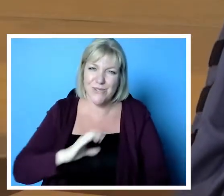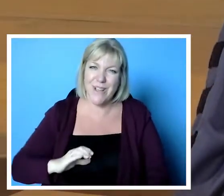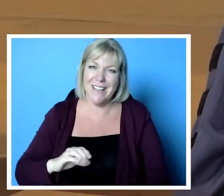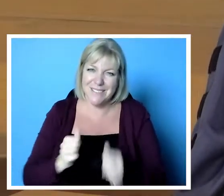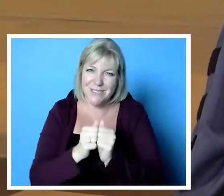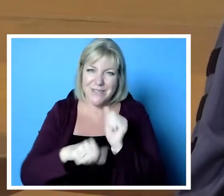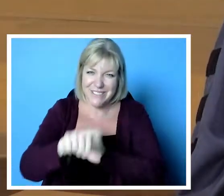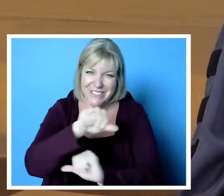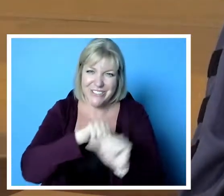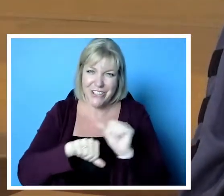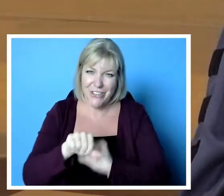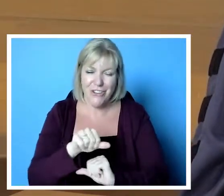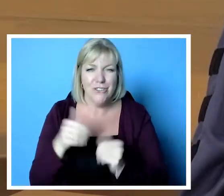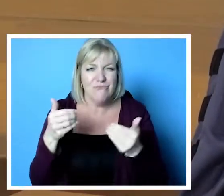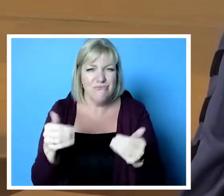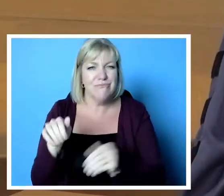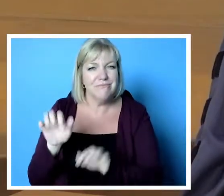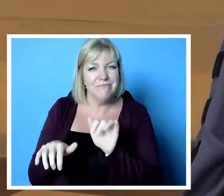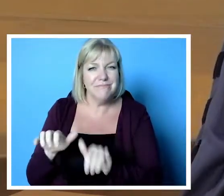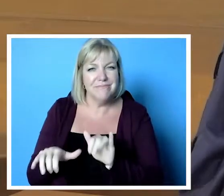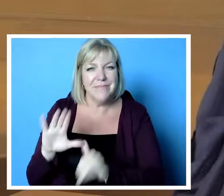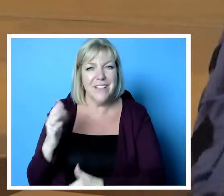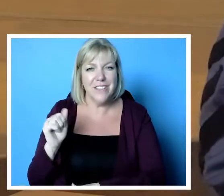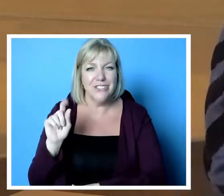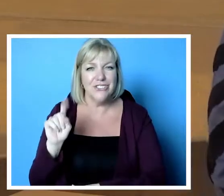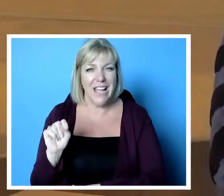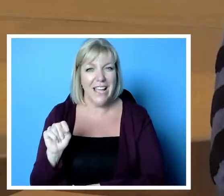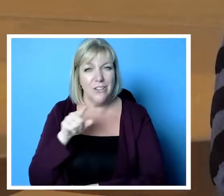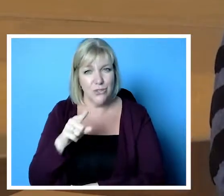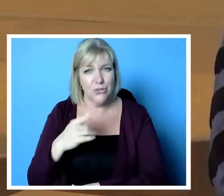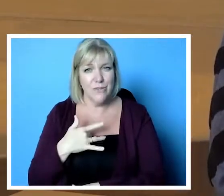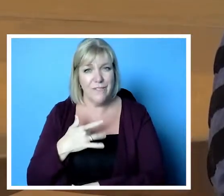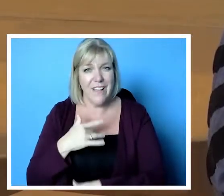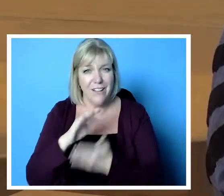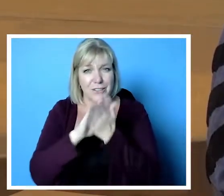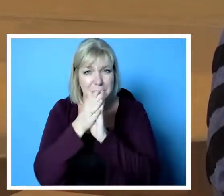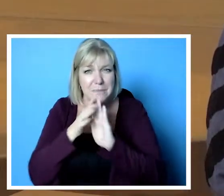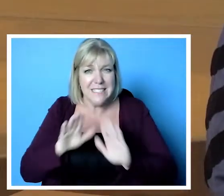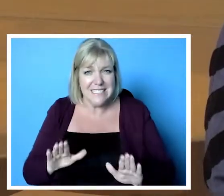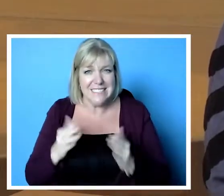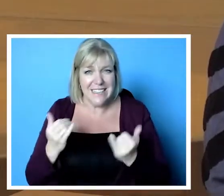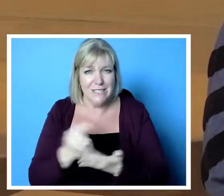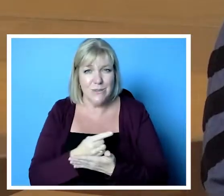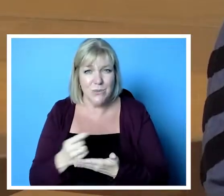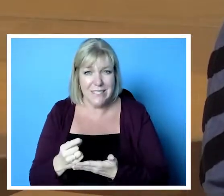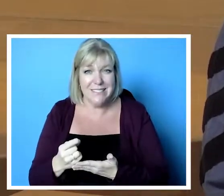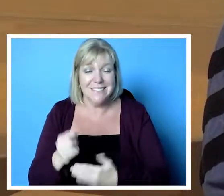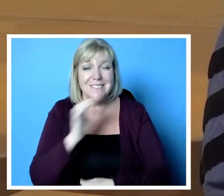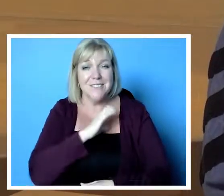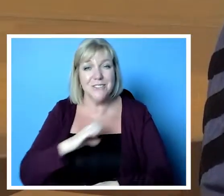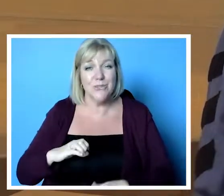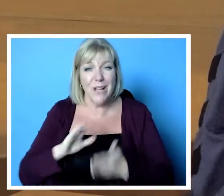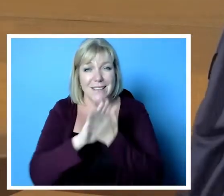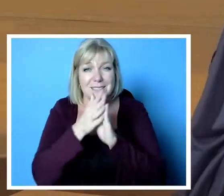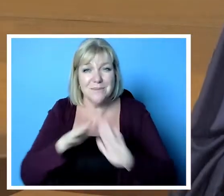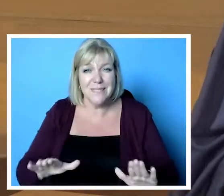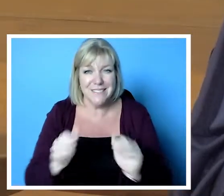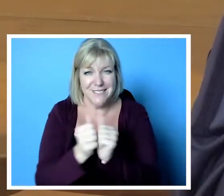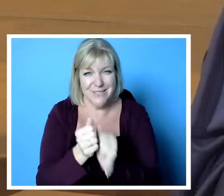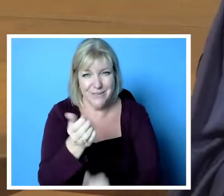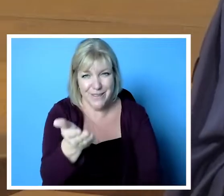you found a moment of peace this week. May the peace of Christ be with you.